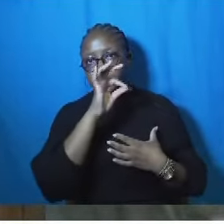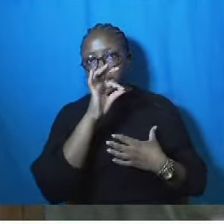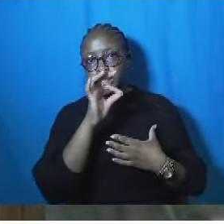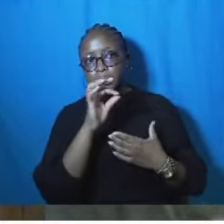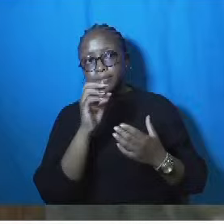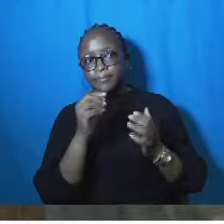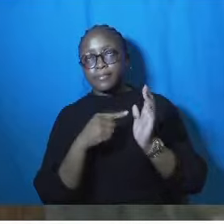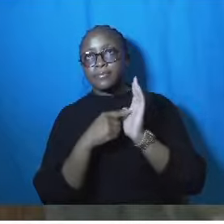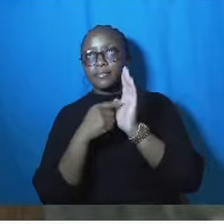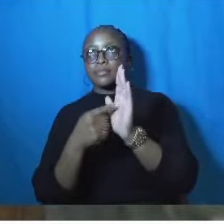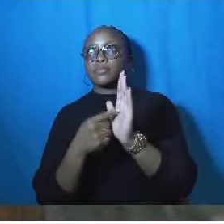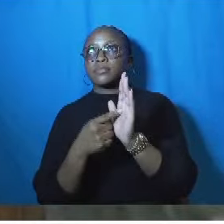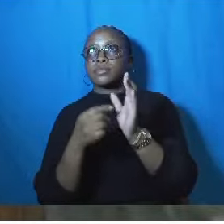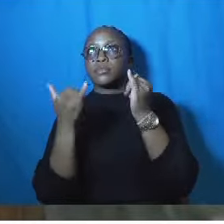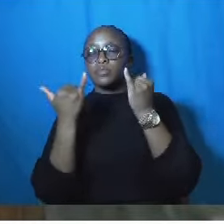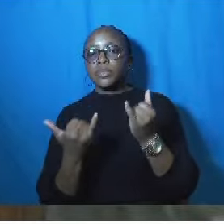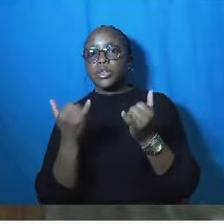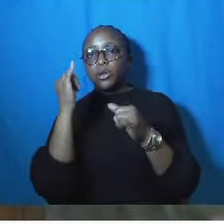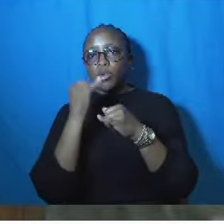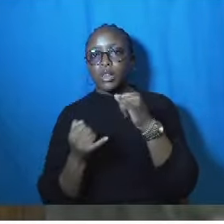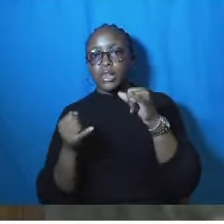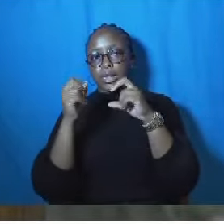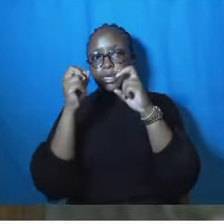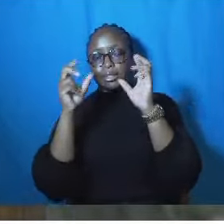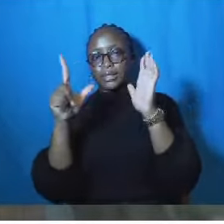I have our final lesson here.